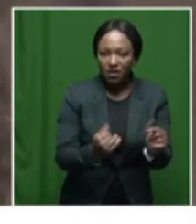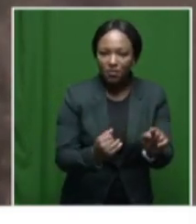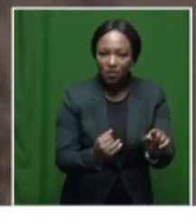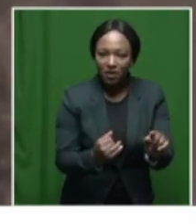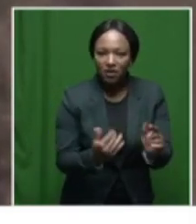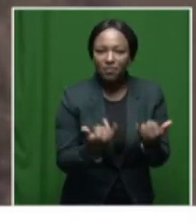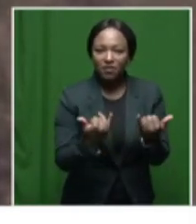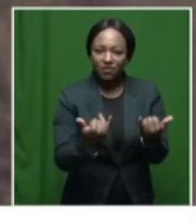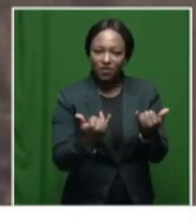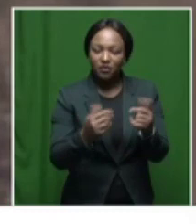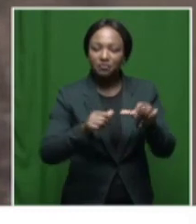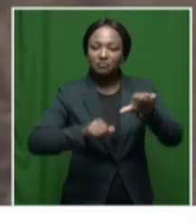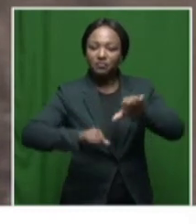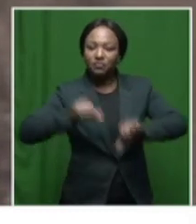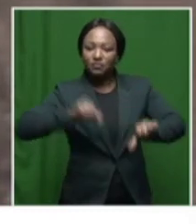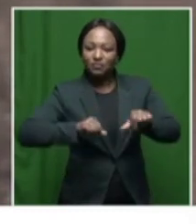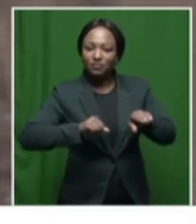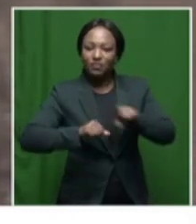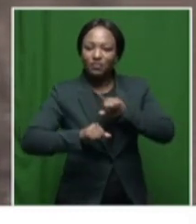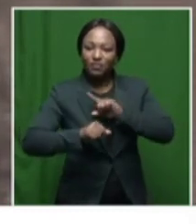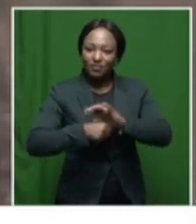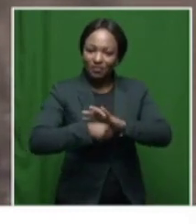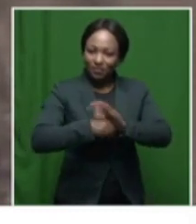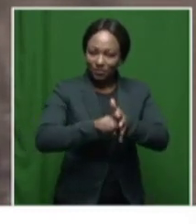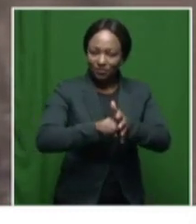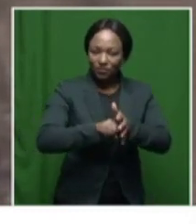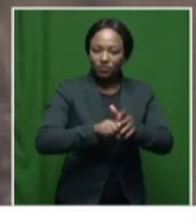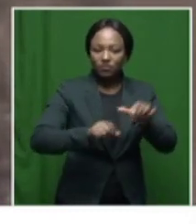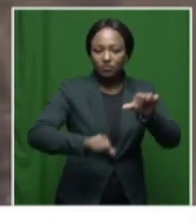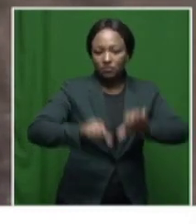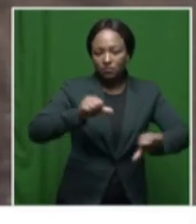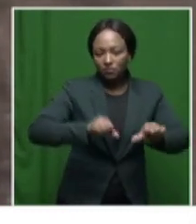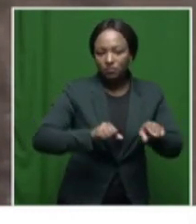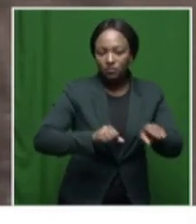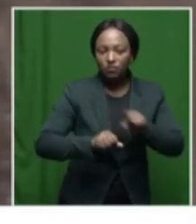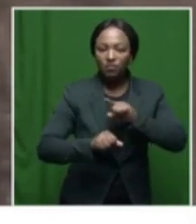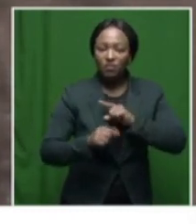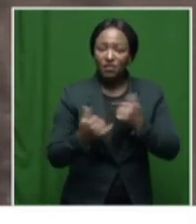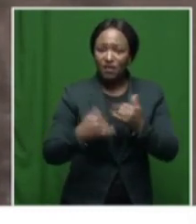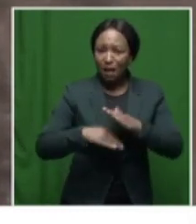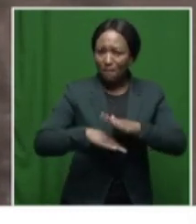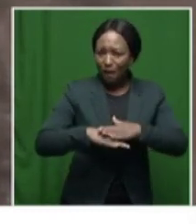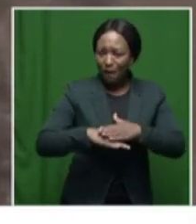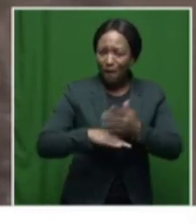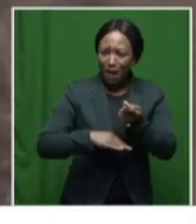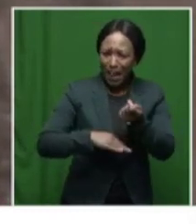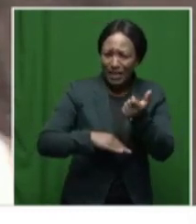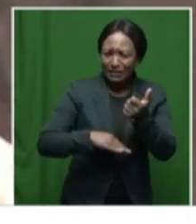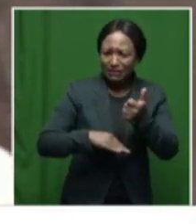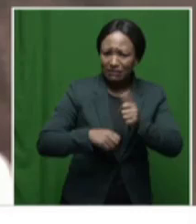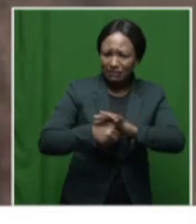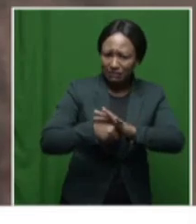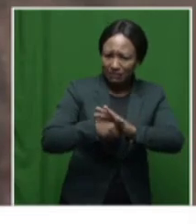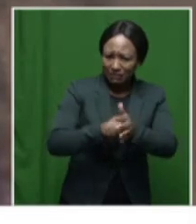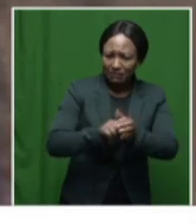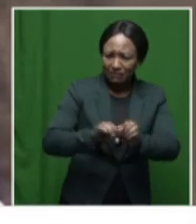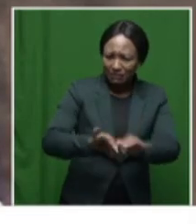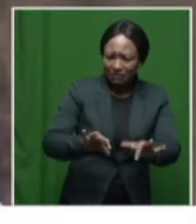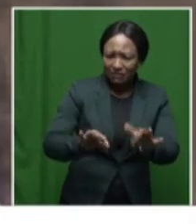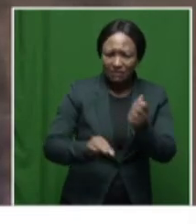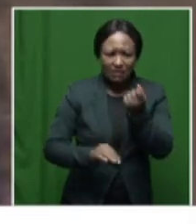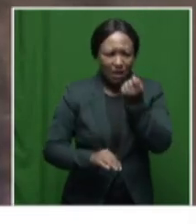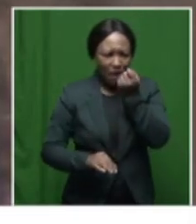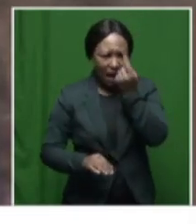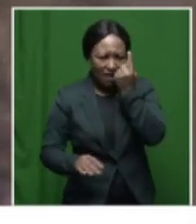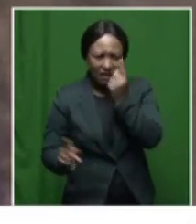clinical patterns. This virus changes its color and shape, which means it becomes slightly more virulent, or we start understanding the